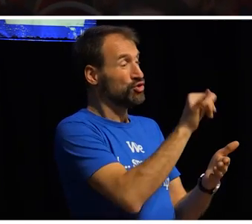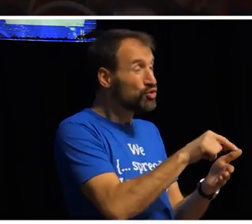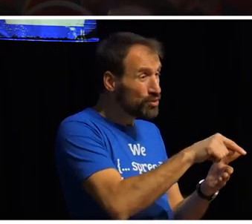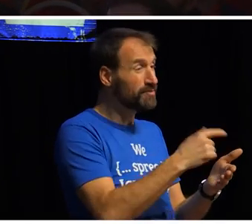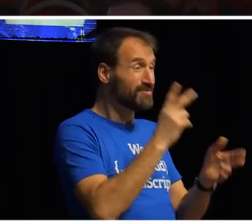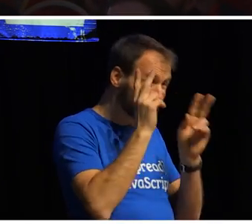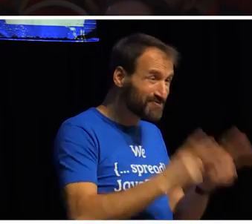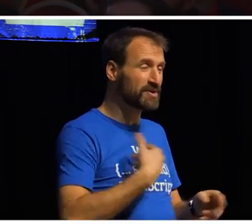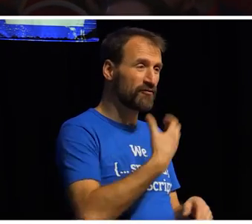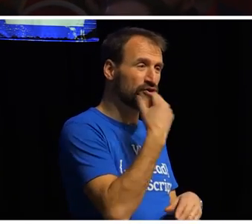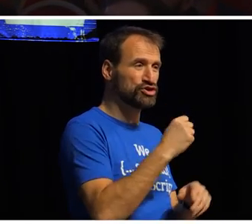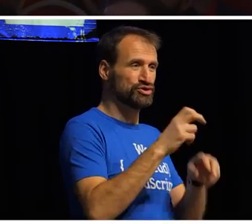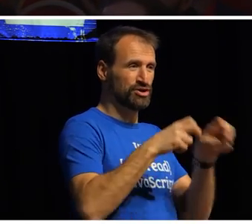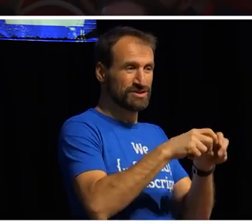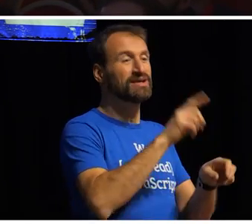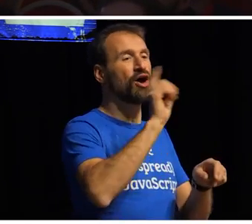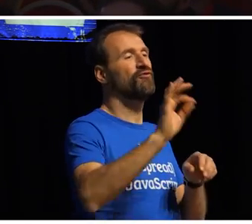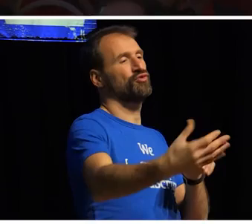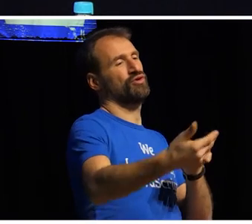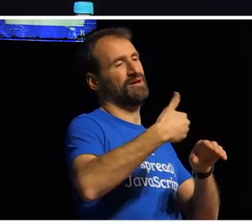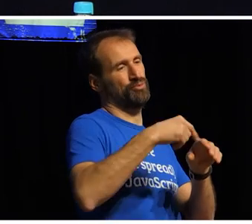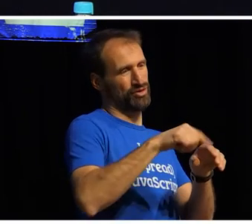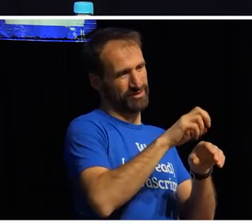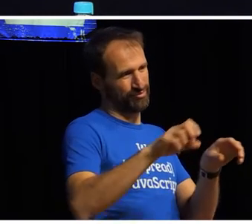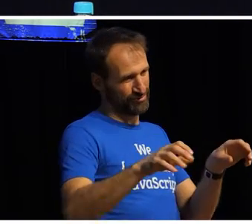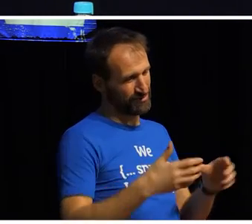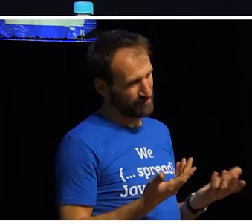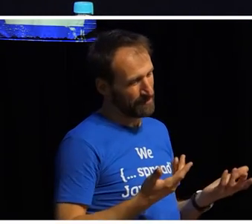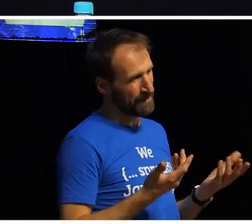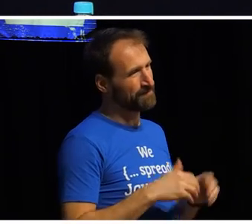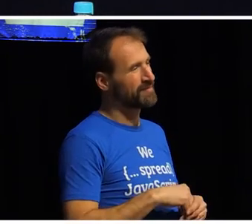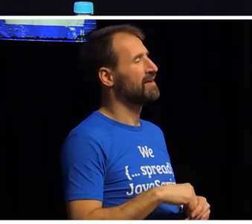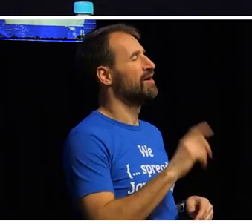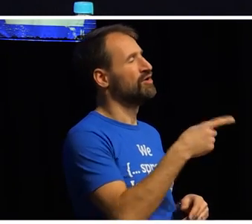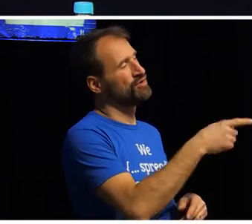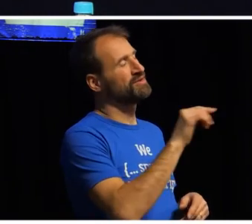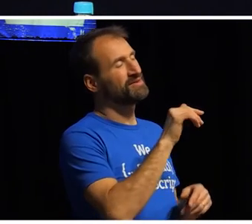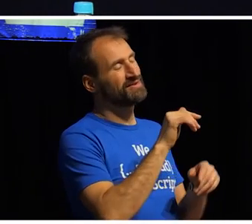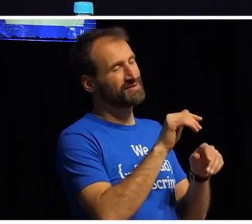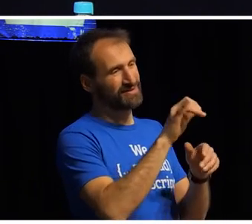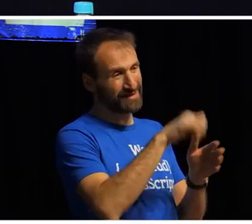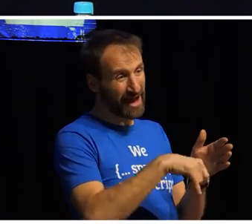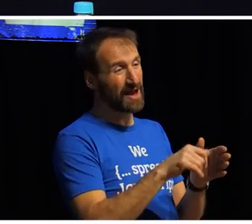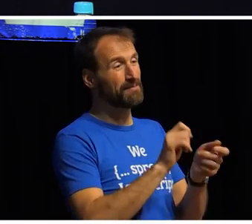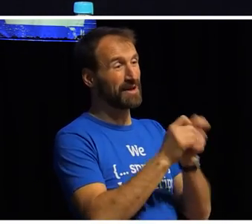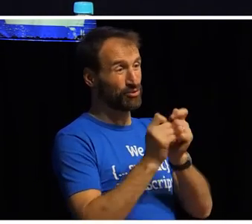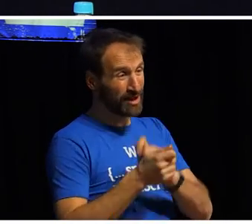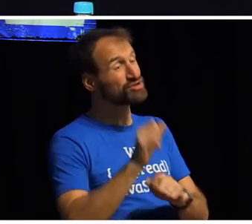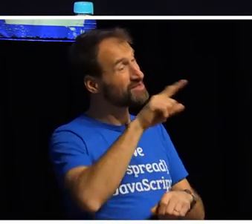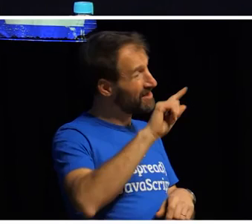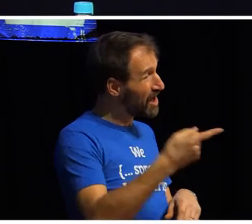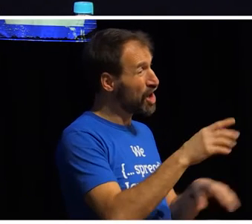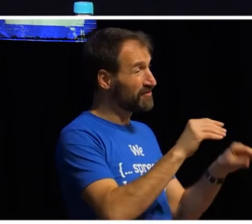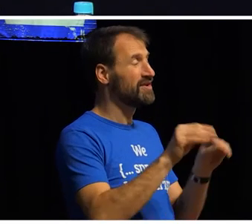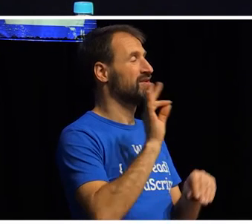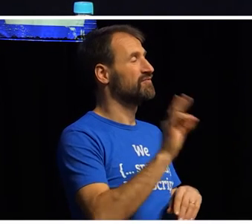and just sort of as a last anecdote is type manipulation can also be used to do something called no sequel injection so we've shown strings